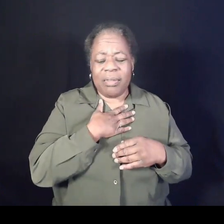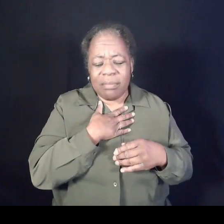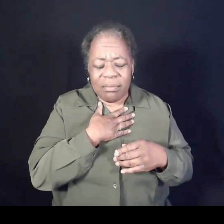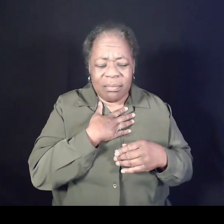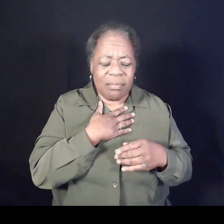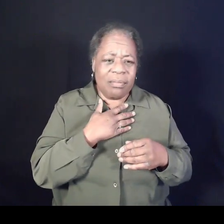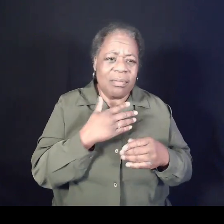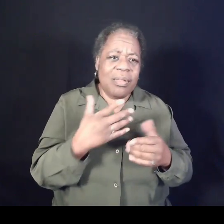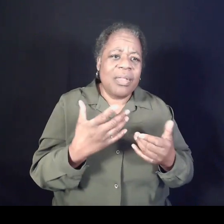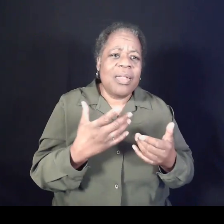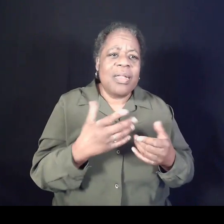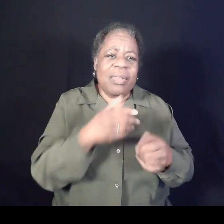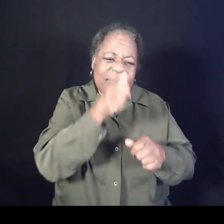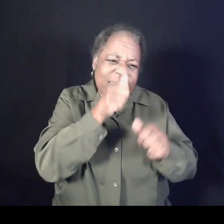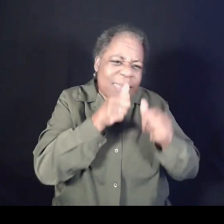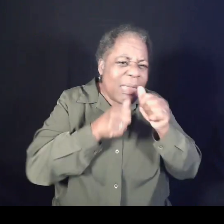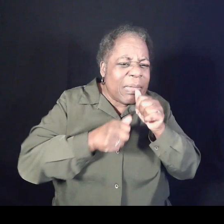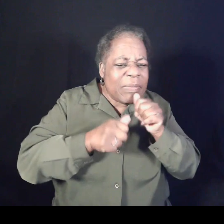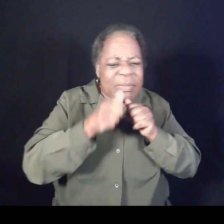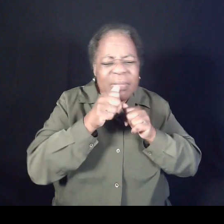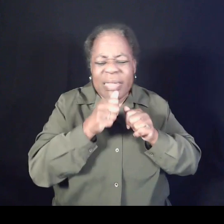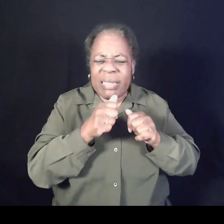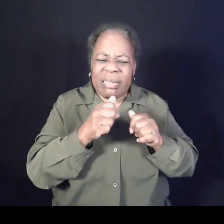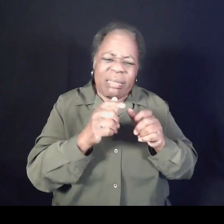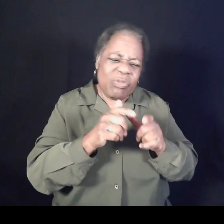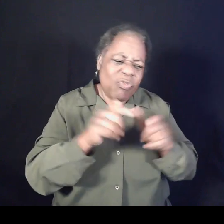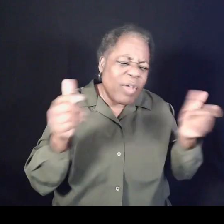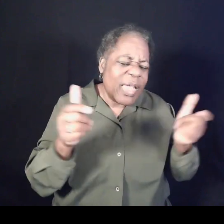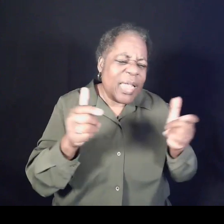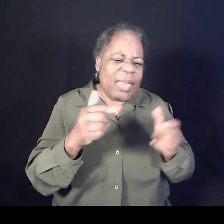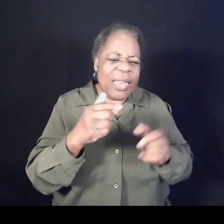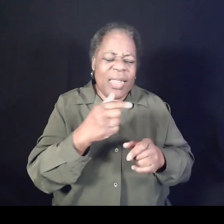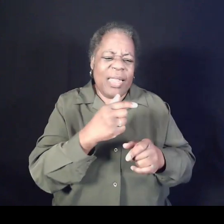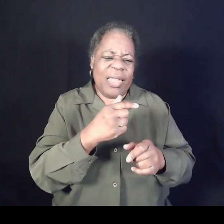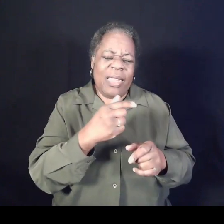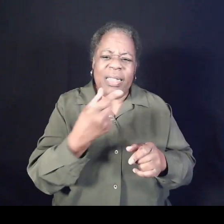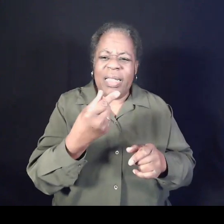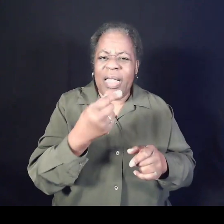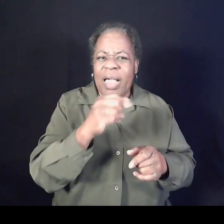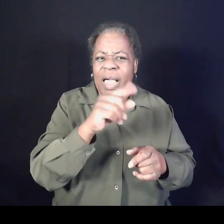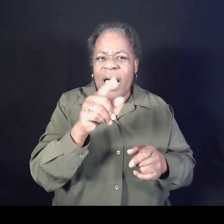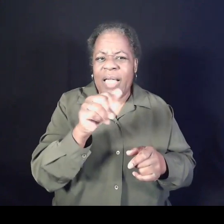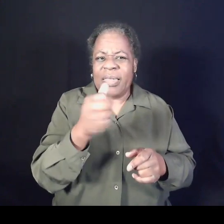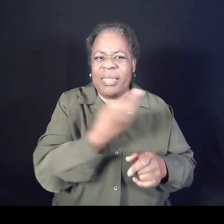and that the suffering is great in both Gaza and Israel.